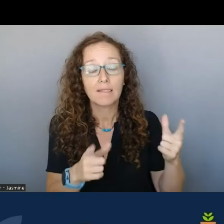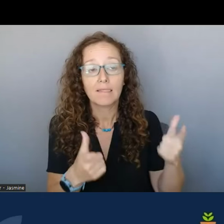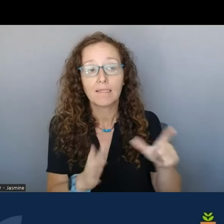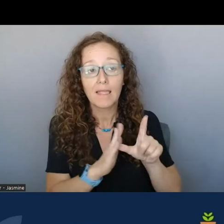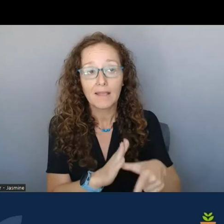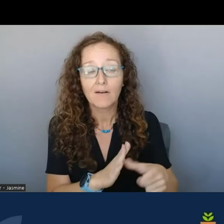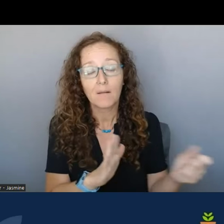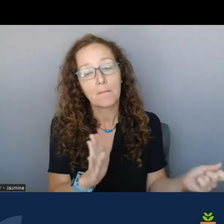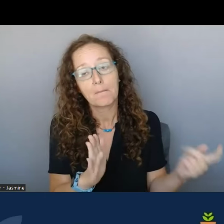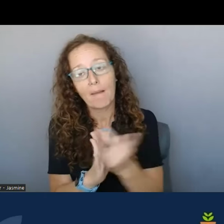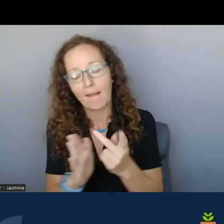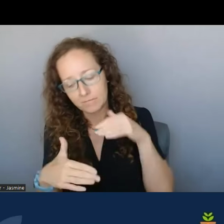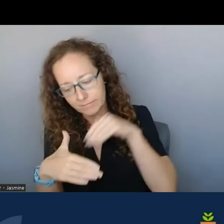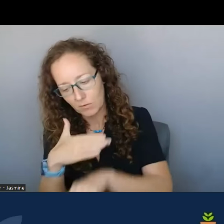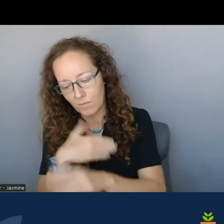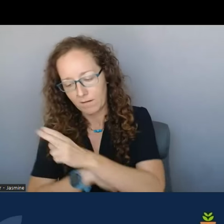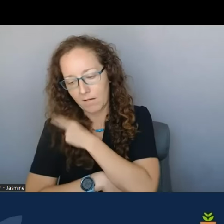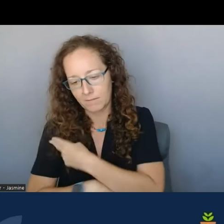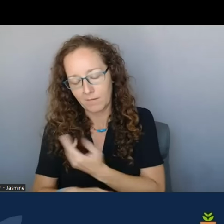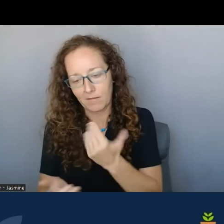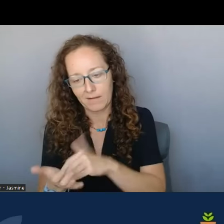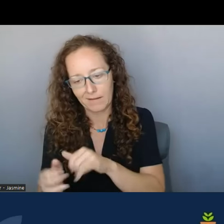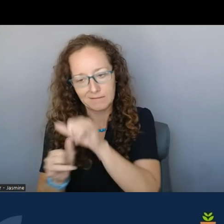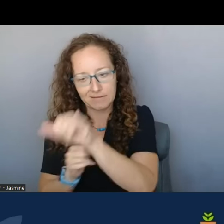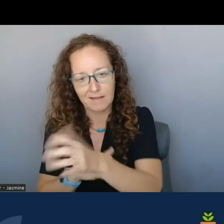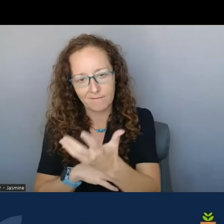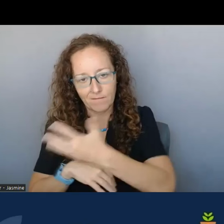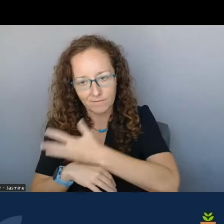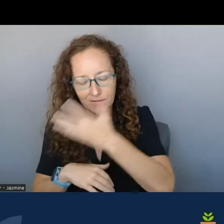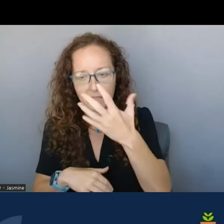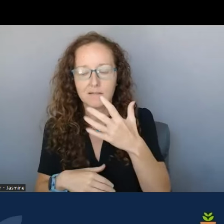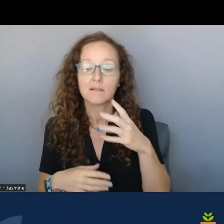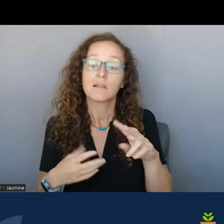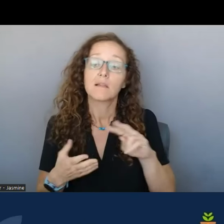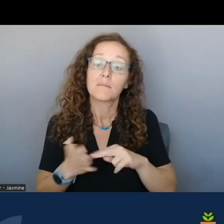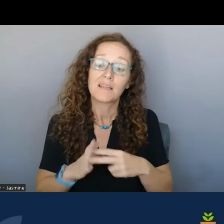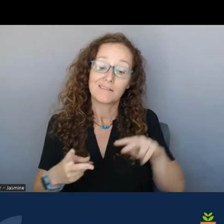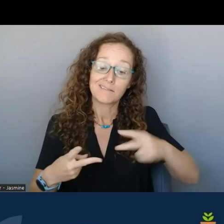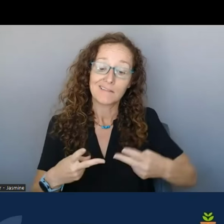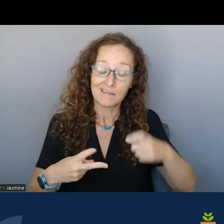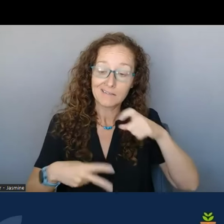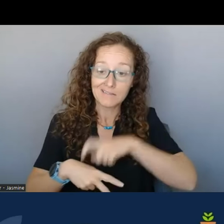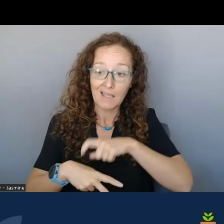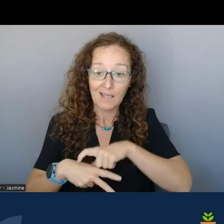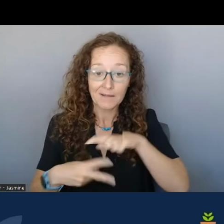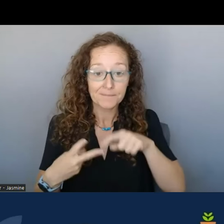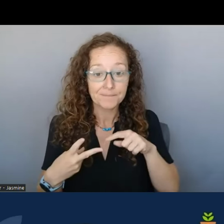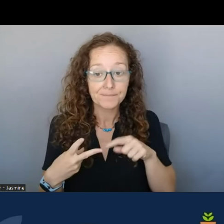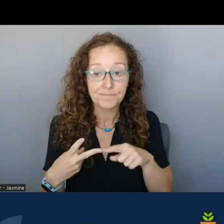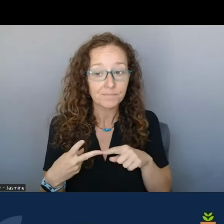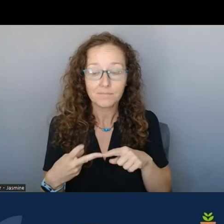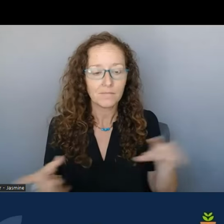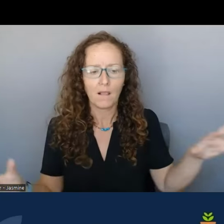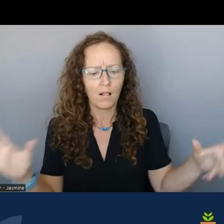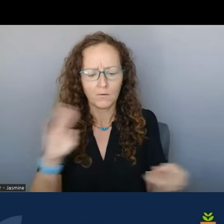reason. In that scenario, you would not have to pay another deductible because you did not spend more than 60 consecutive